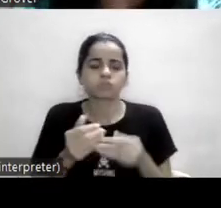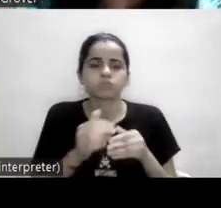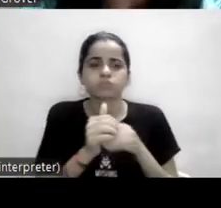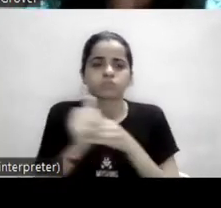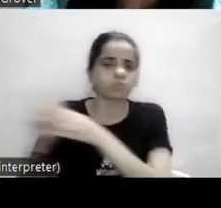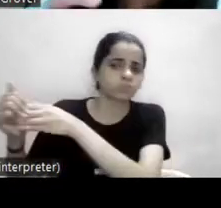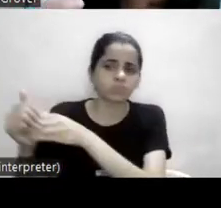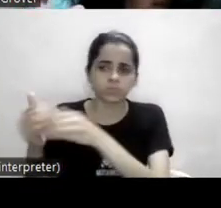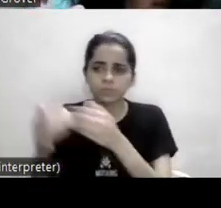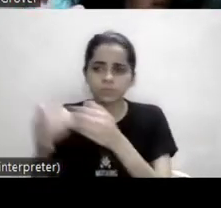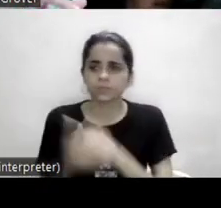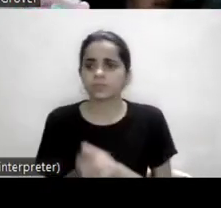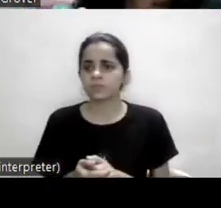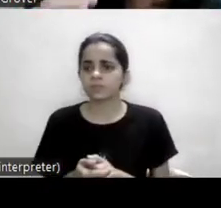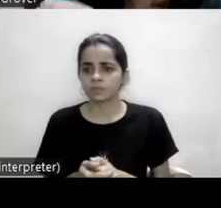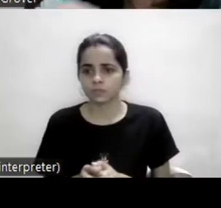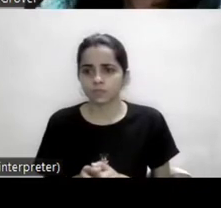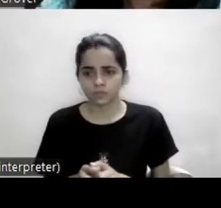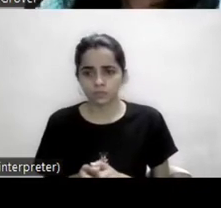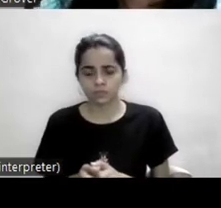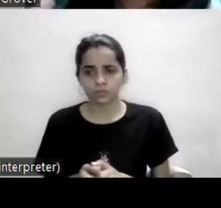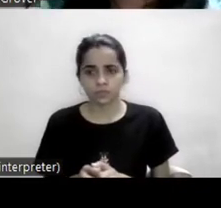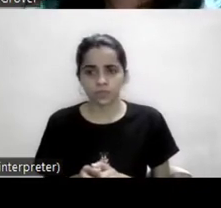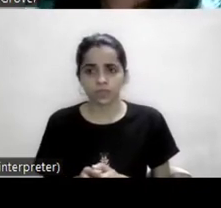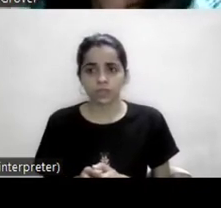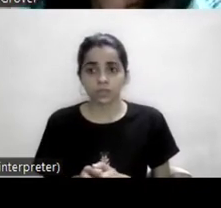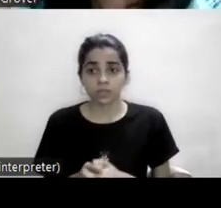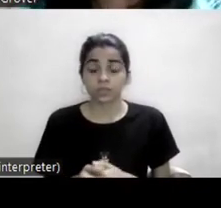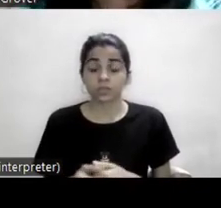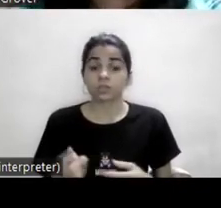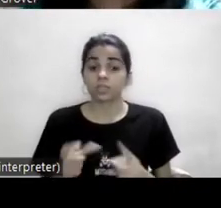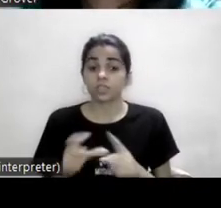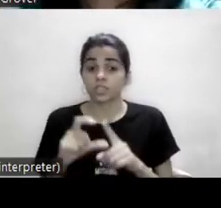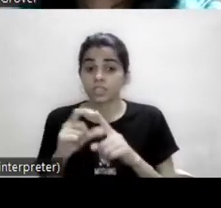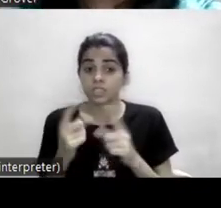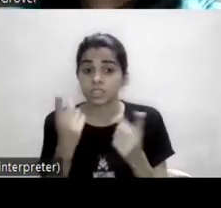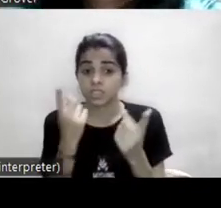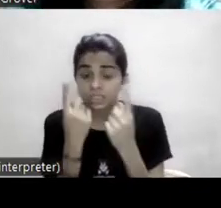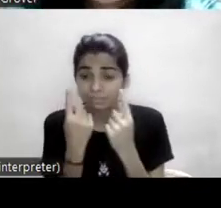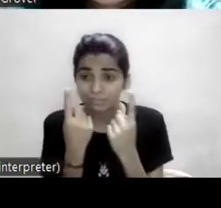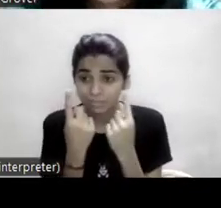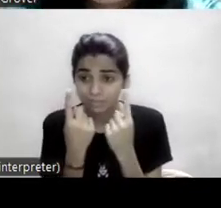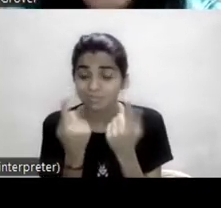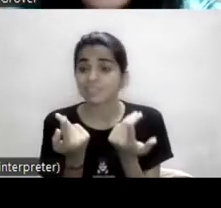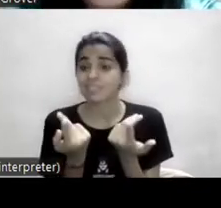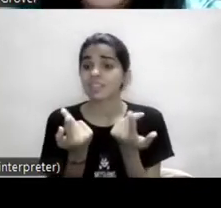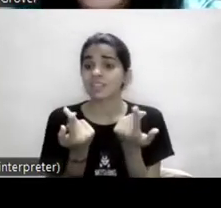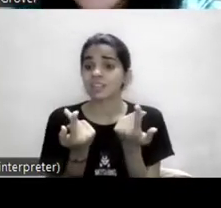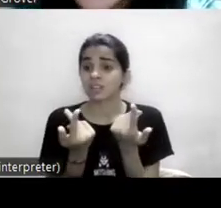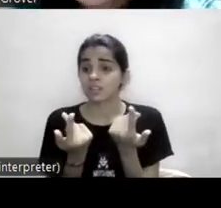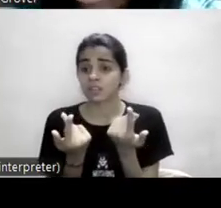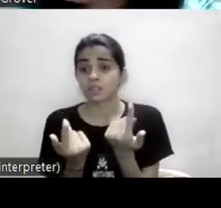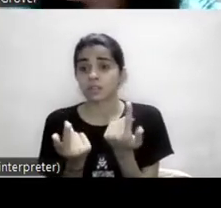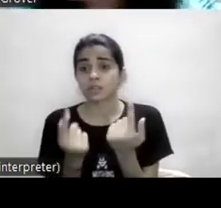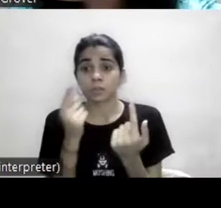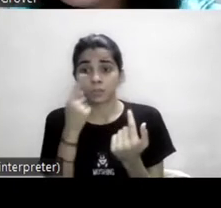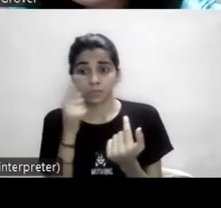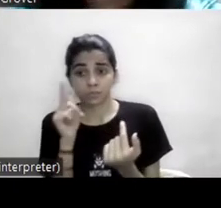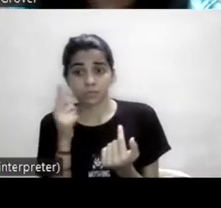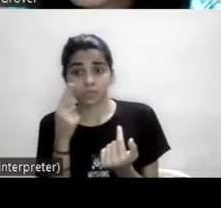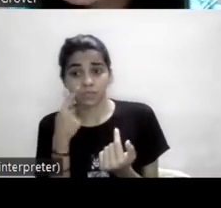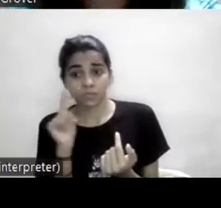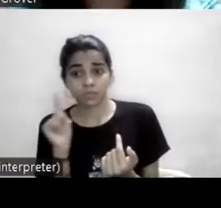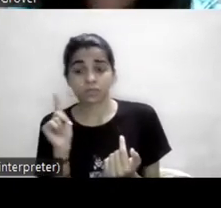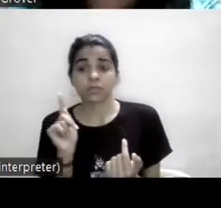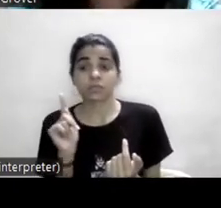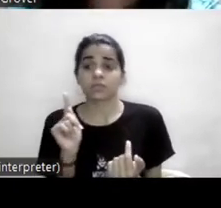there is this, you know, stage of diagnose hunting throughout. The parents would go